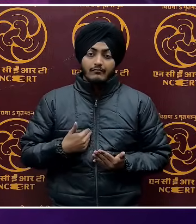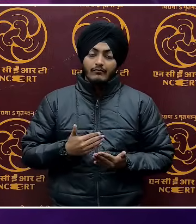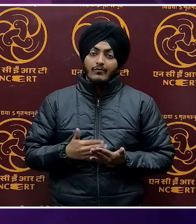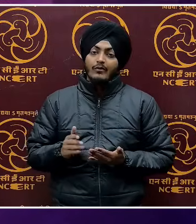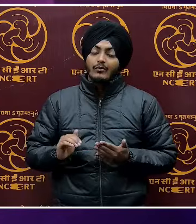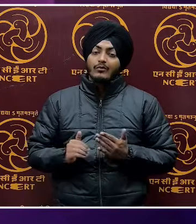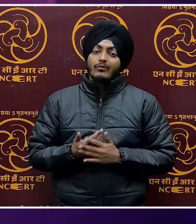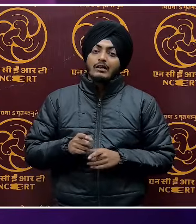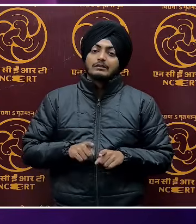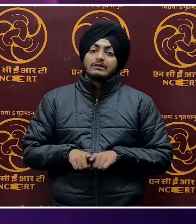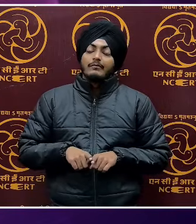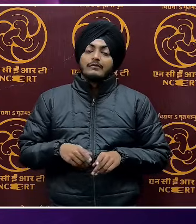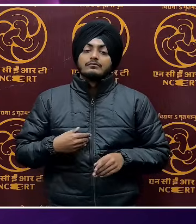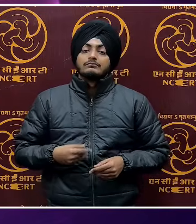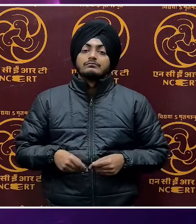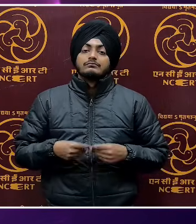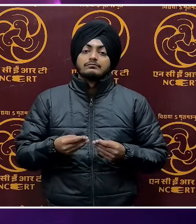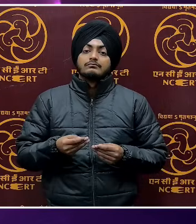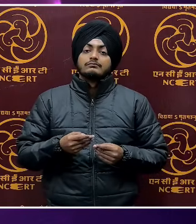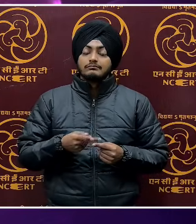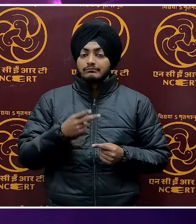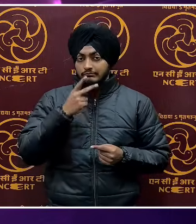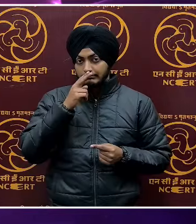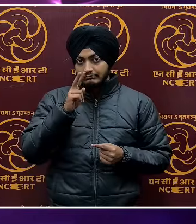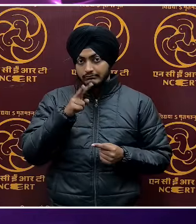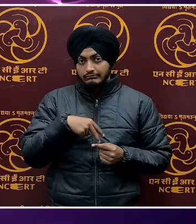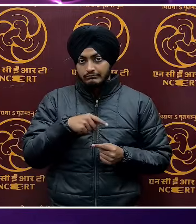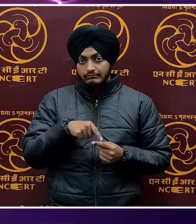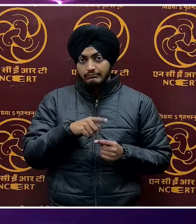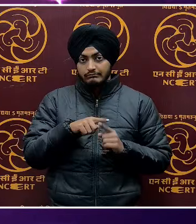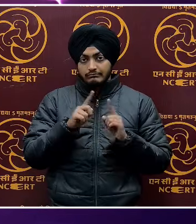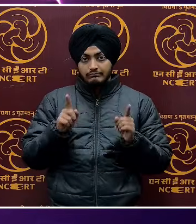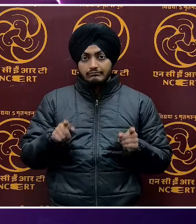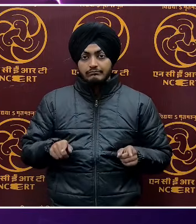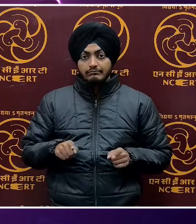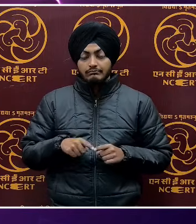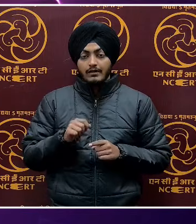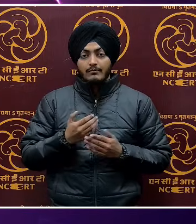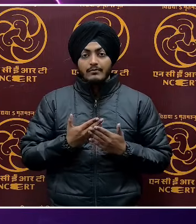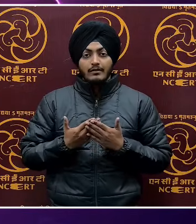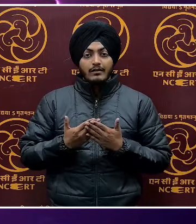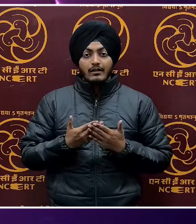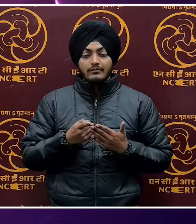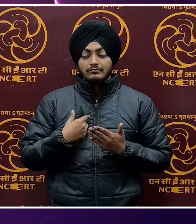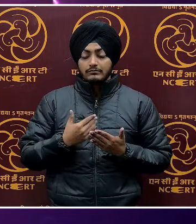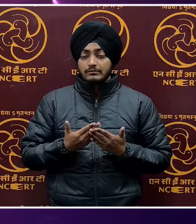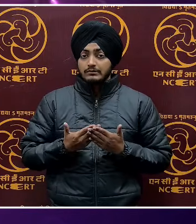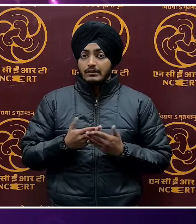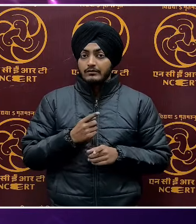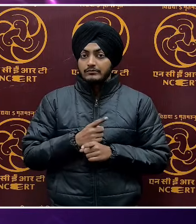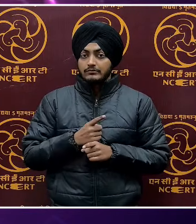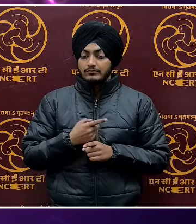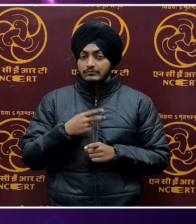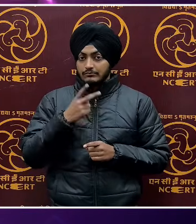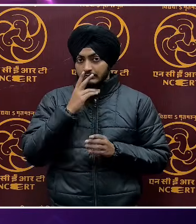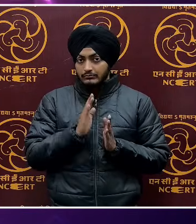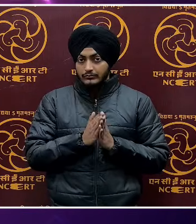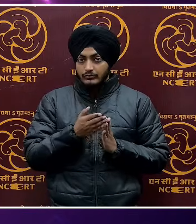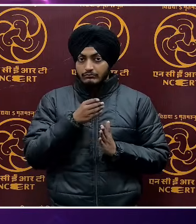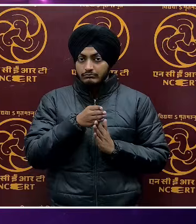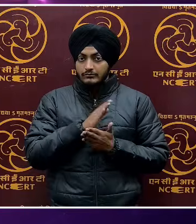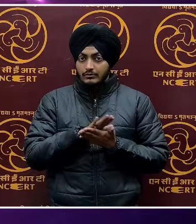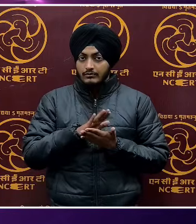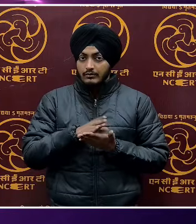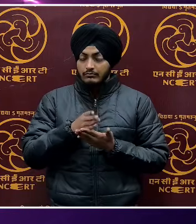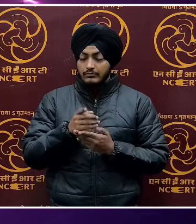example we'll take. For the next example, as you can see on the screen in your class, the class teacher is arranging the books and the students